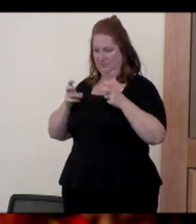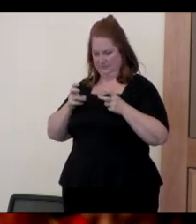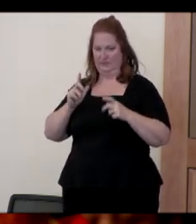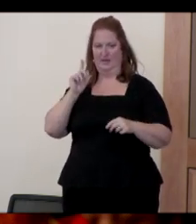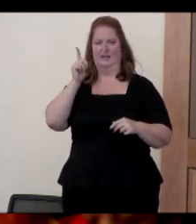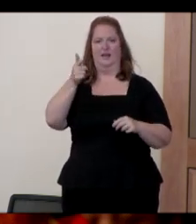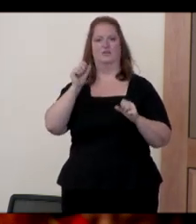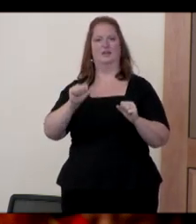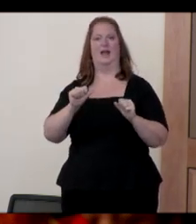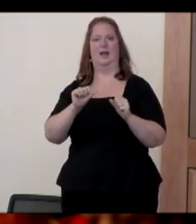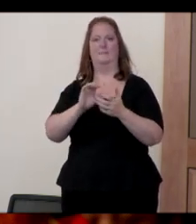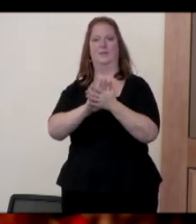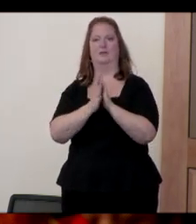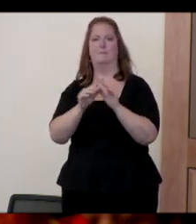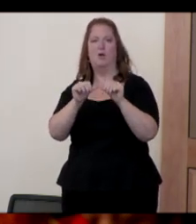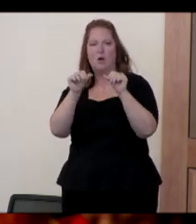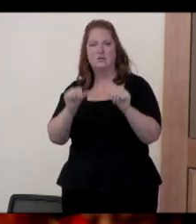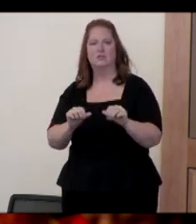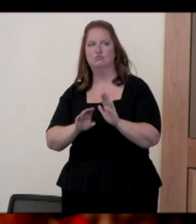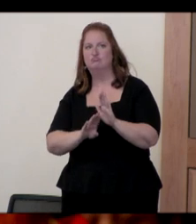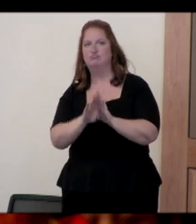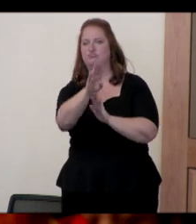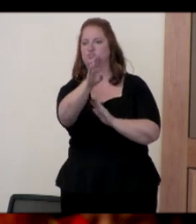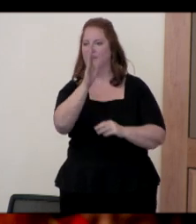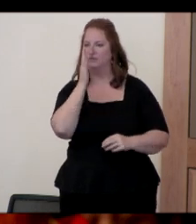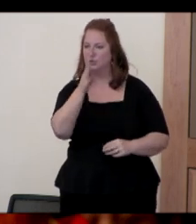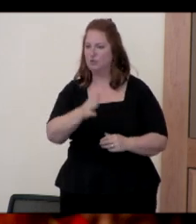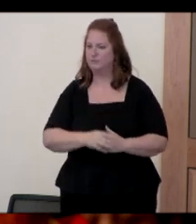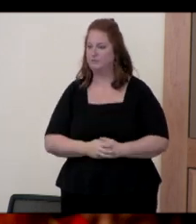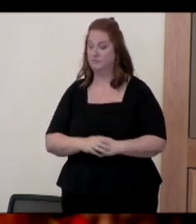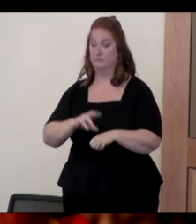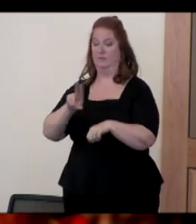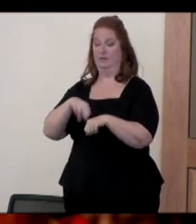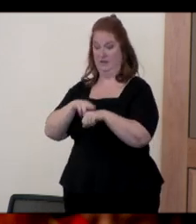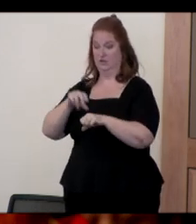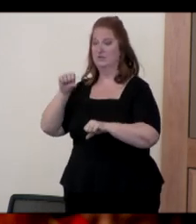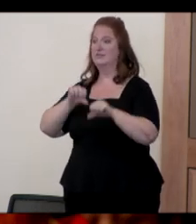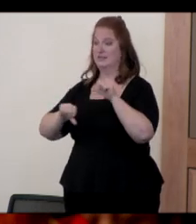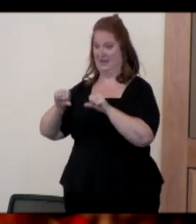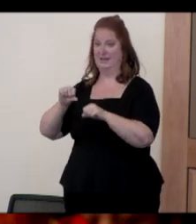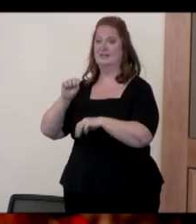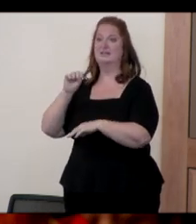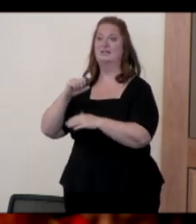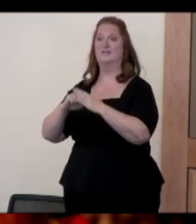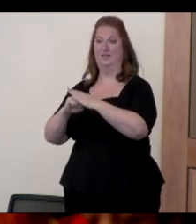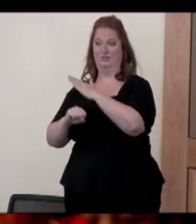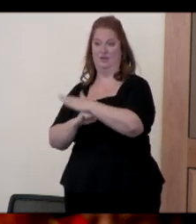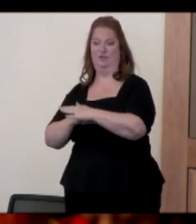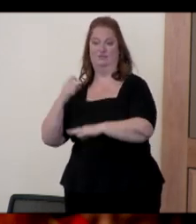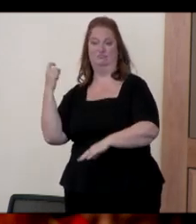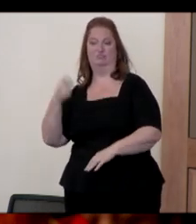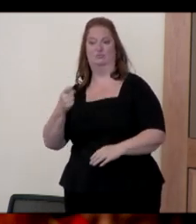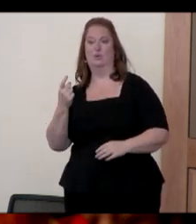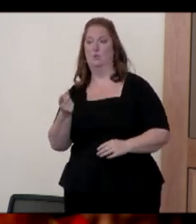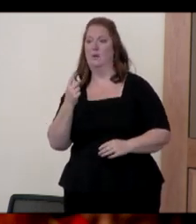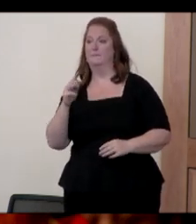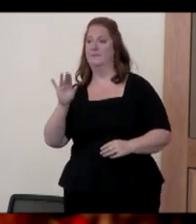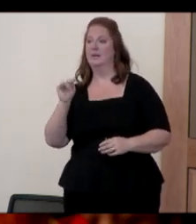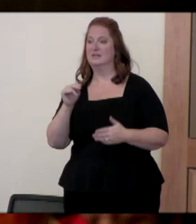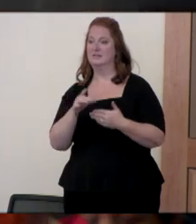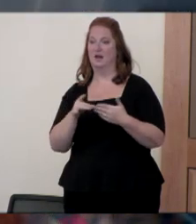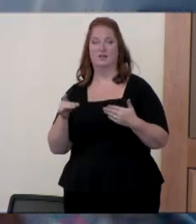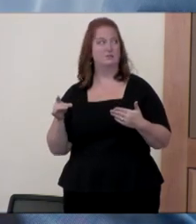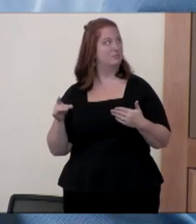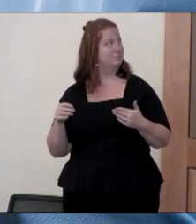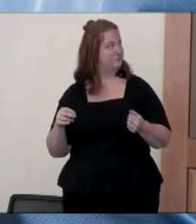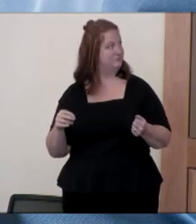our future. The National Science Foundation supports her with another $1 million grant. Frank